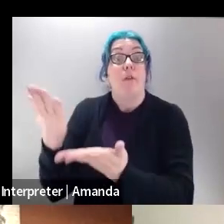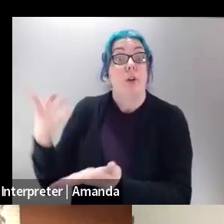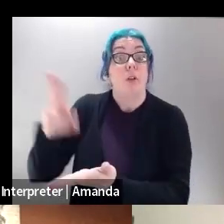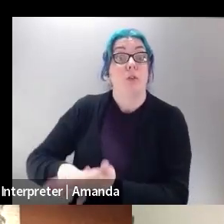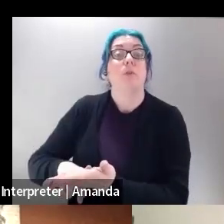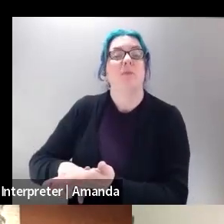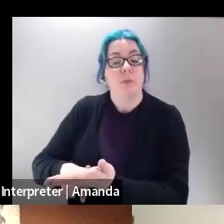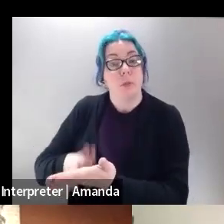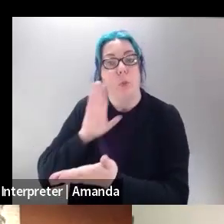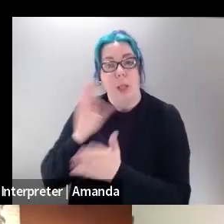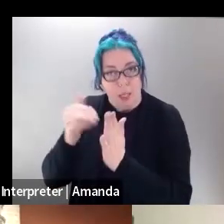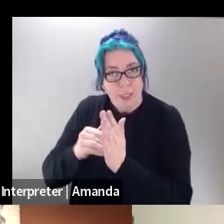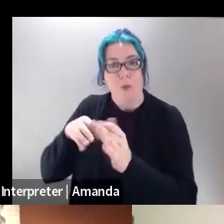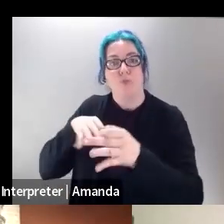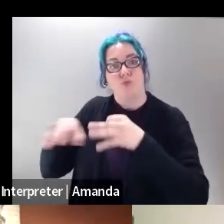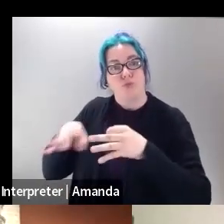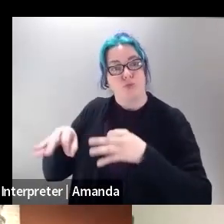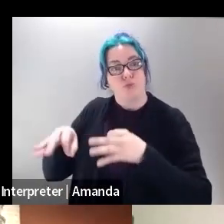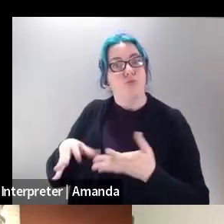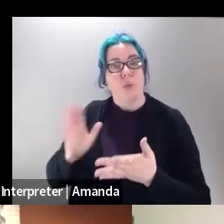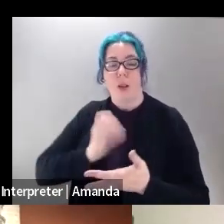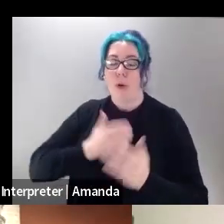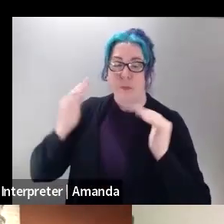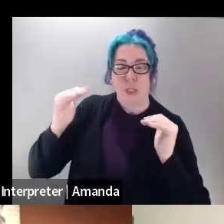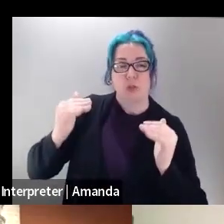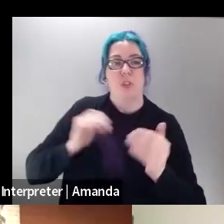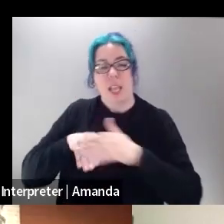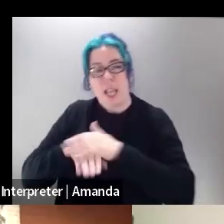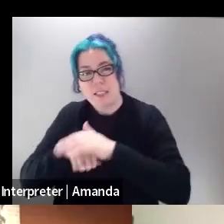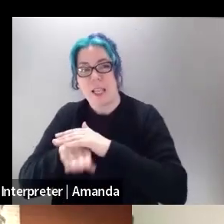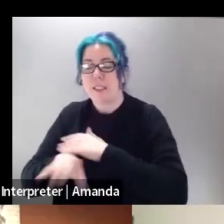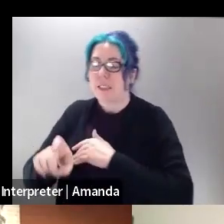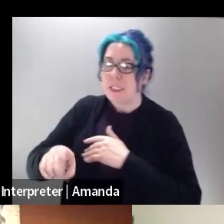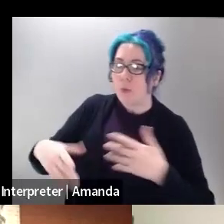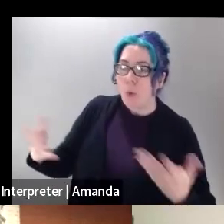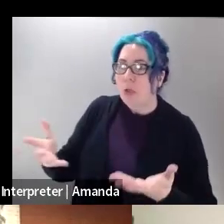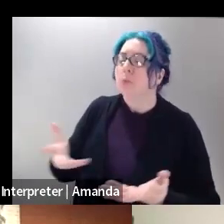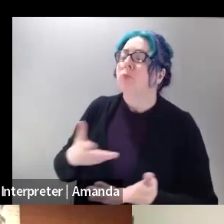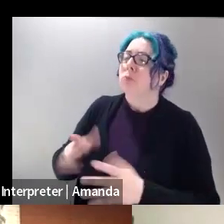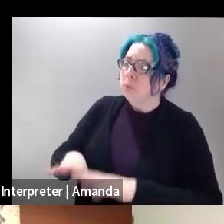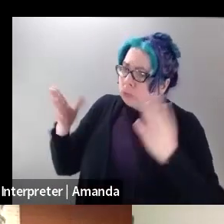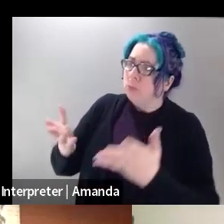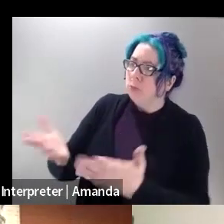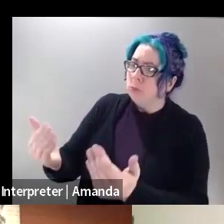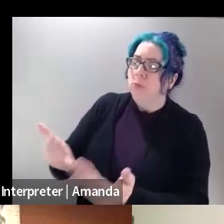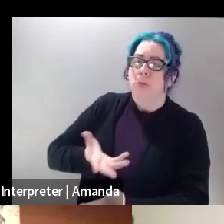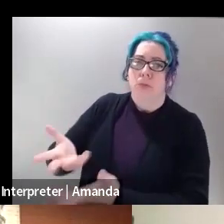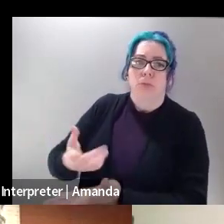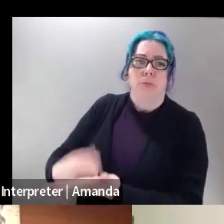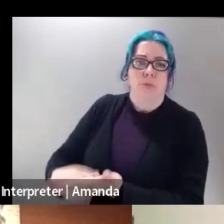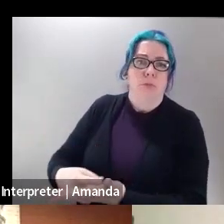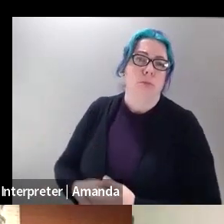goes out, is an opportunity to have a conversation around access needs, so that the artist is signing